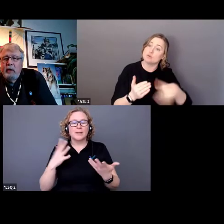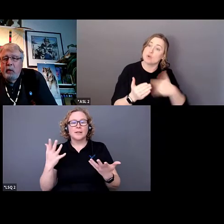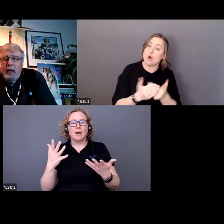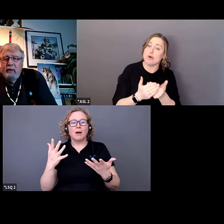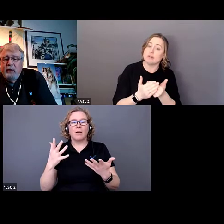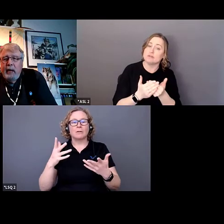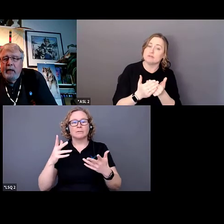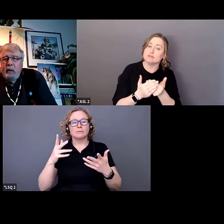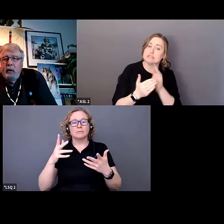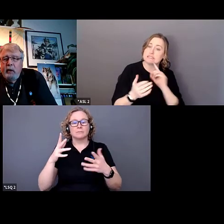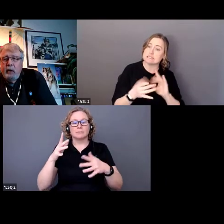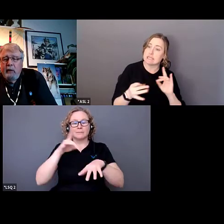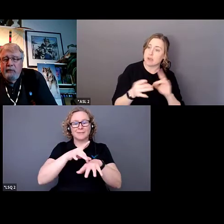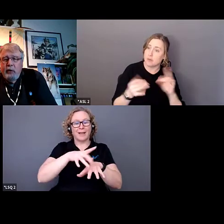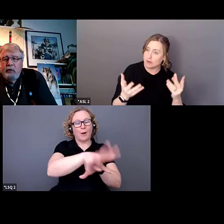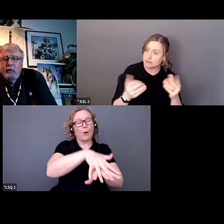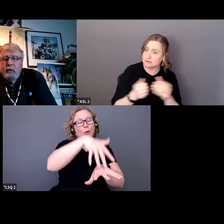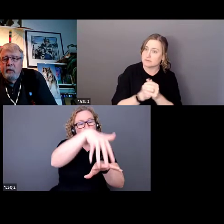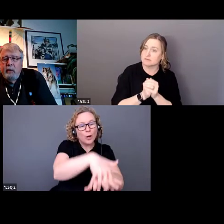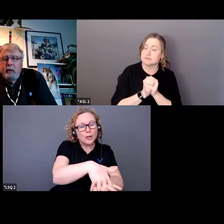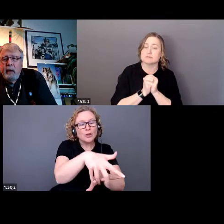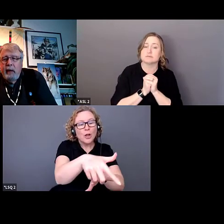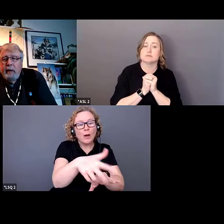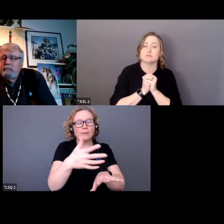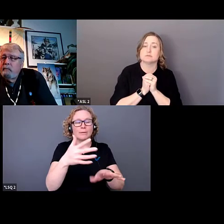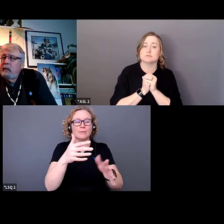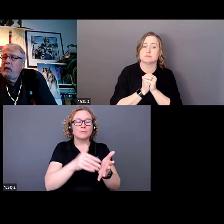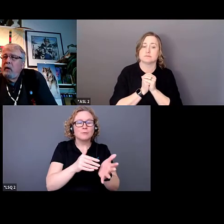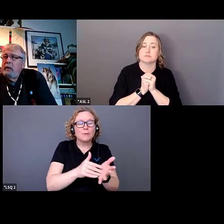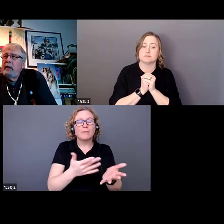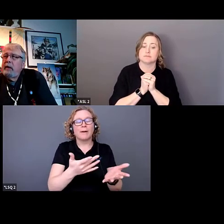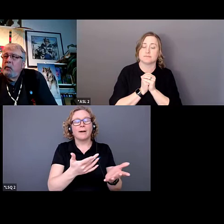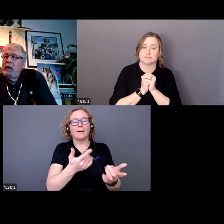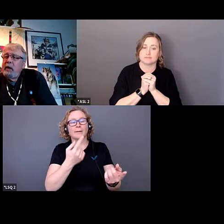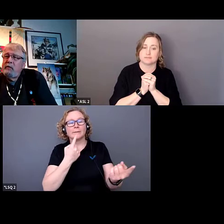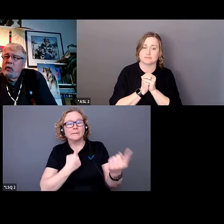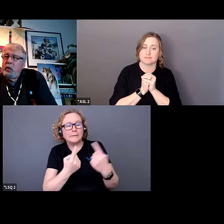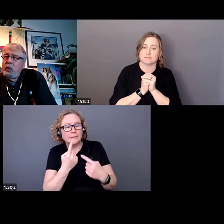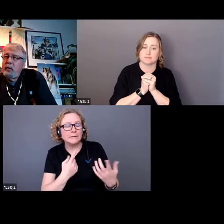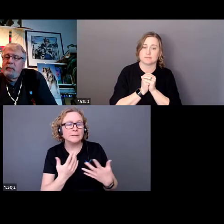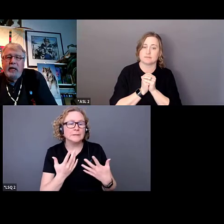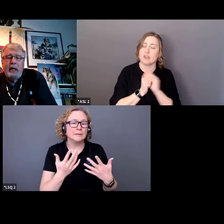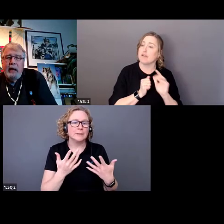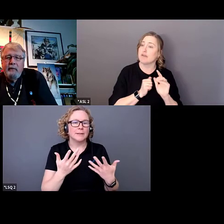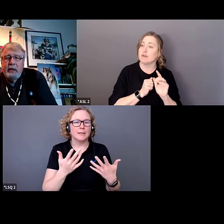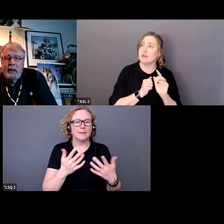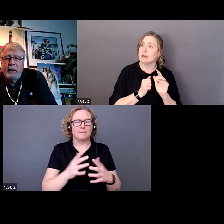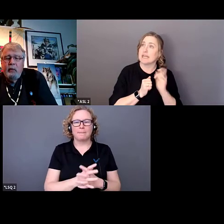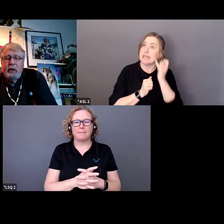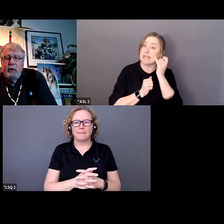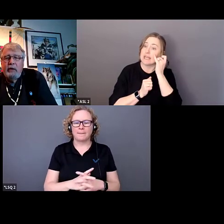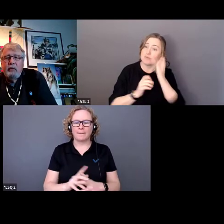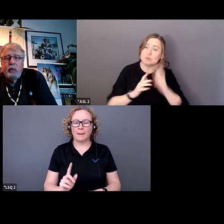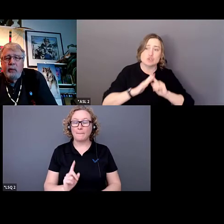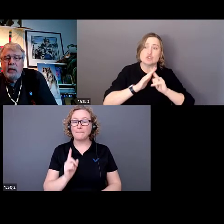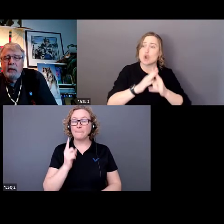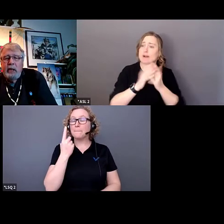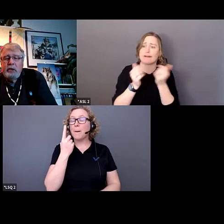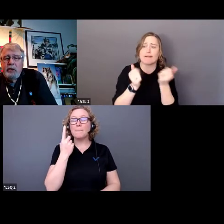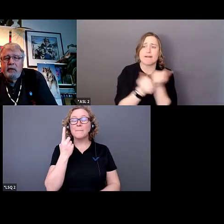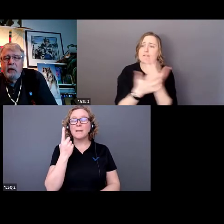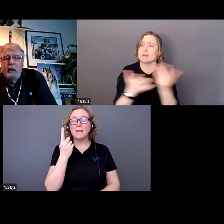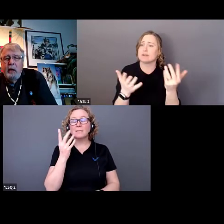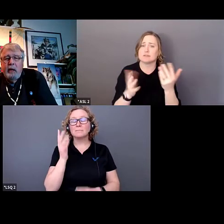to this in a way of saying our first thing that we need to do when we begin everything, and we do this when we